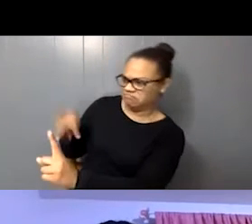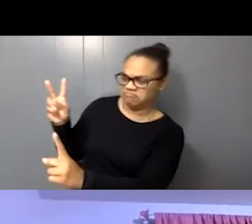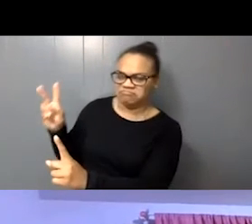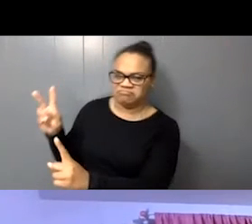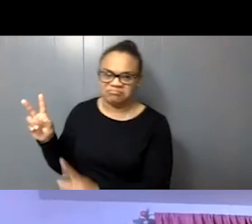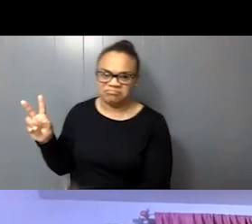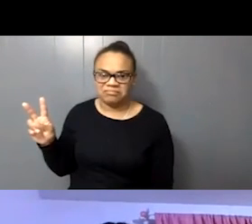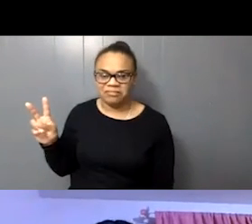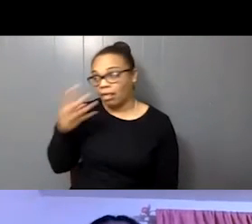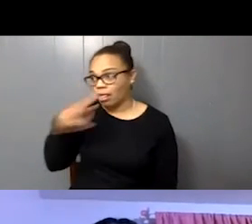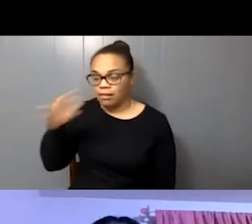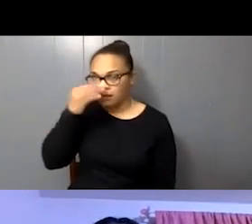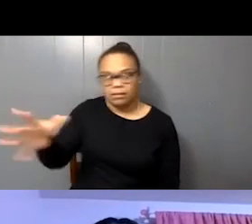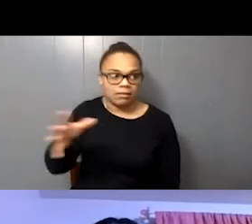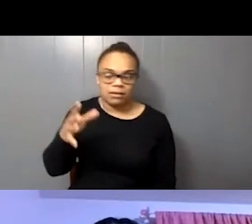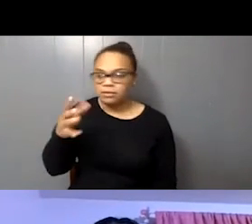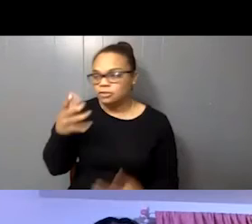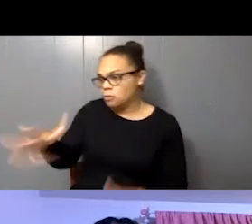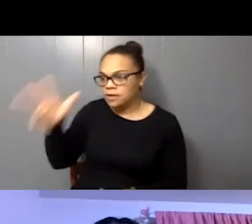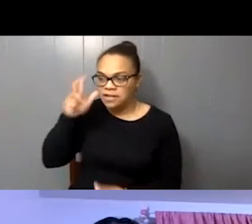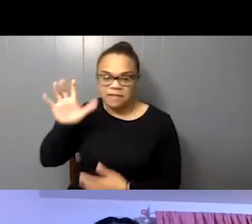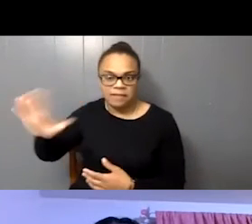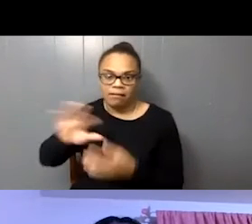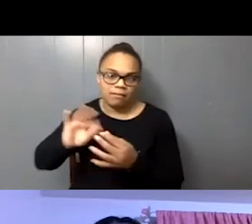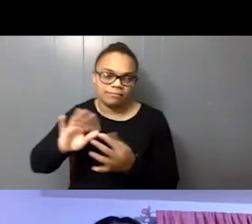to say. So make sure you guys think about that too.